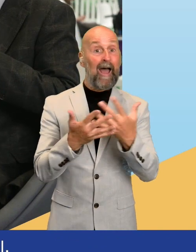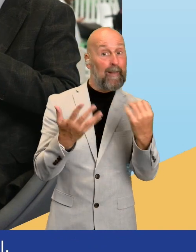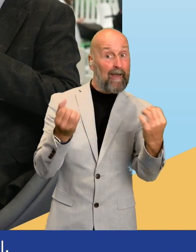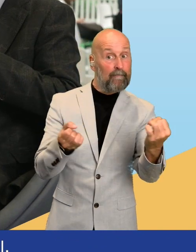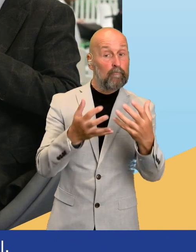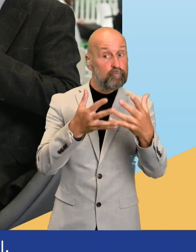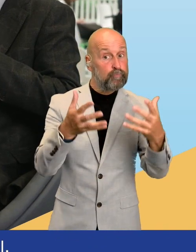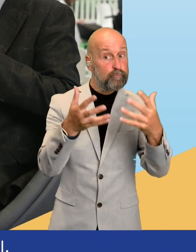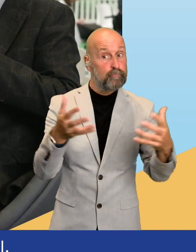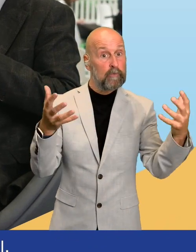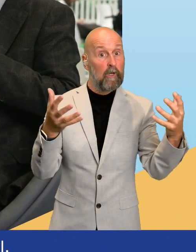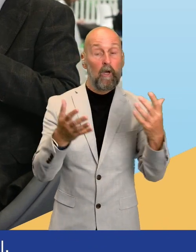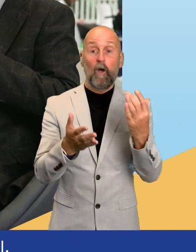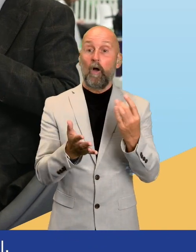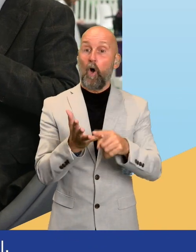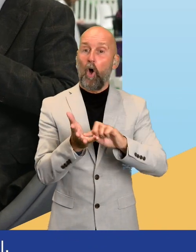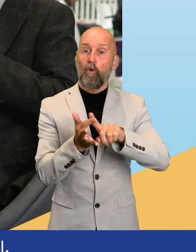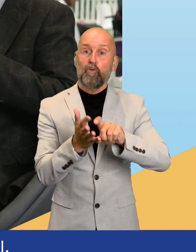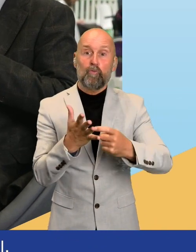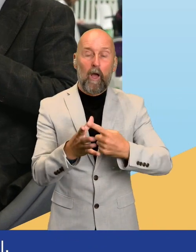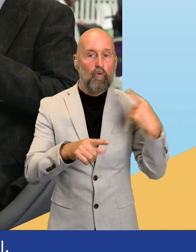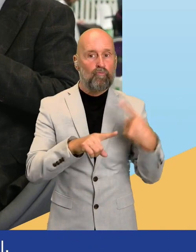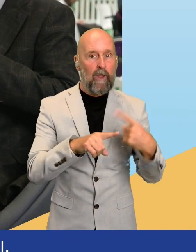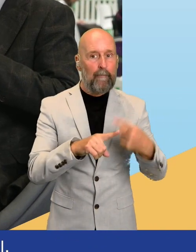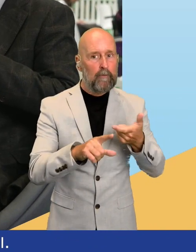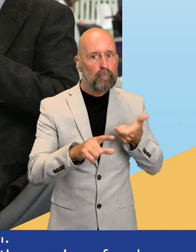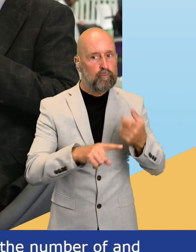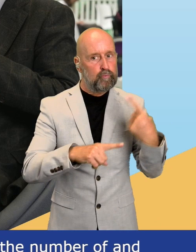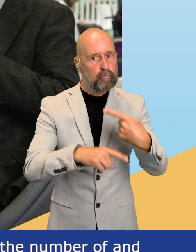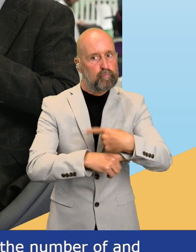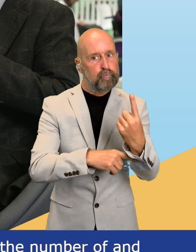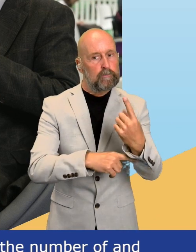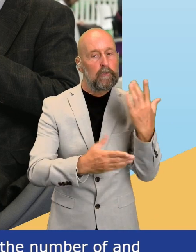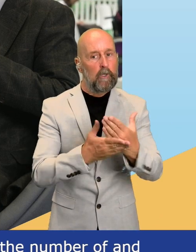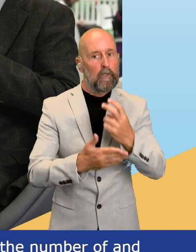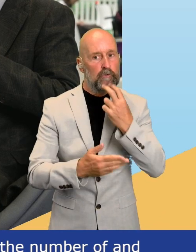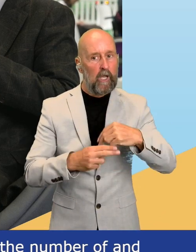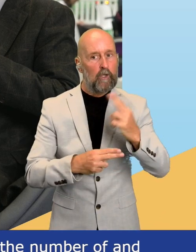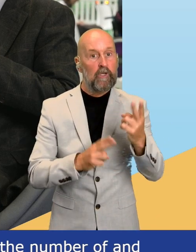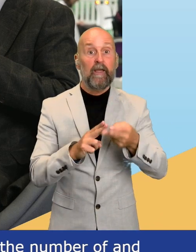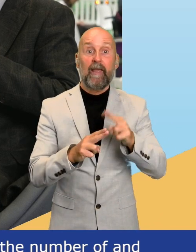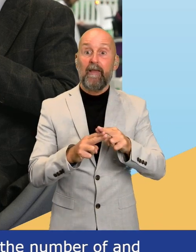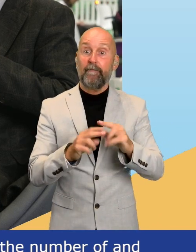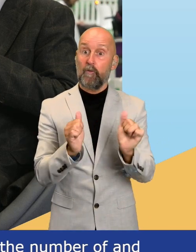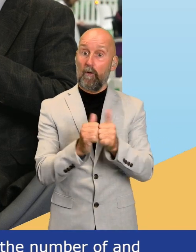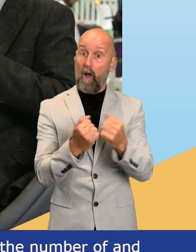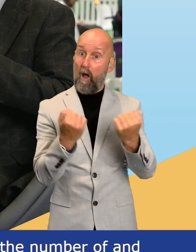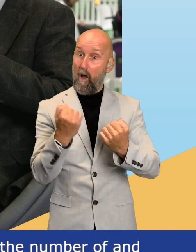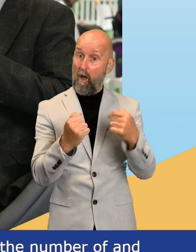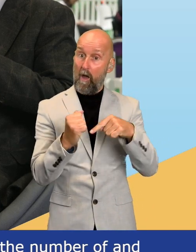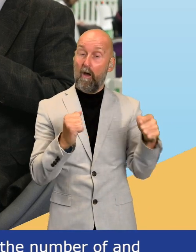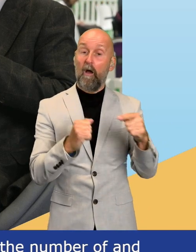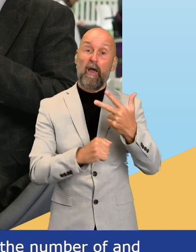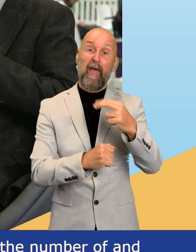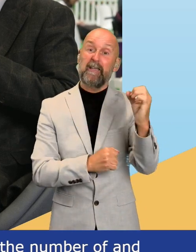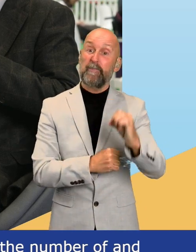seeing more ultra rapid chargers being rolled out, which means you can, if you've got a compatible car, you can in theory charge to 80%